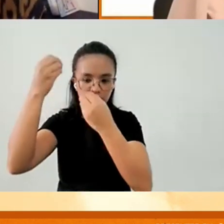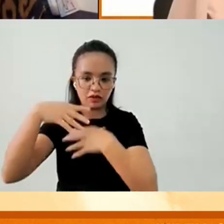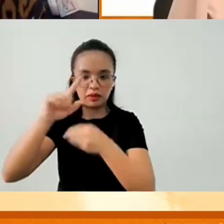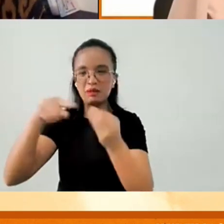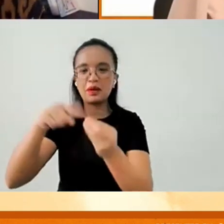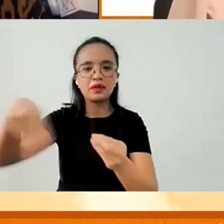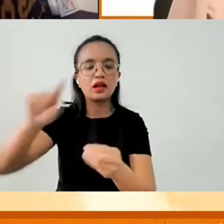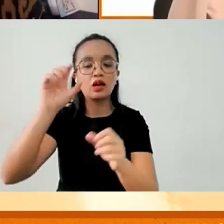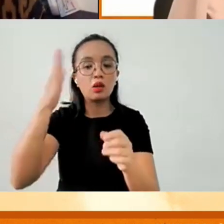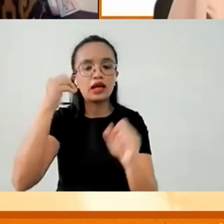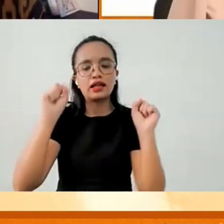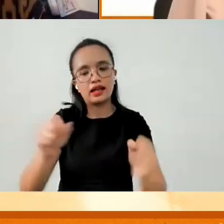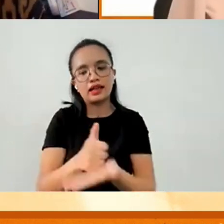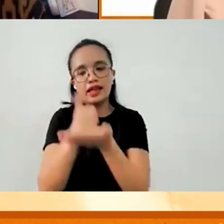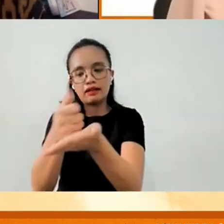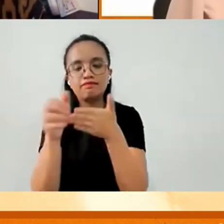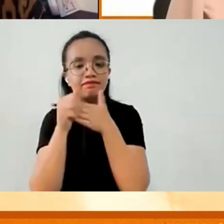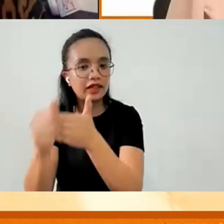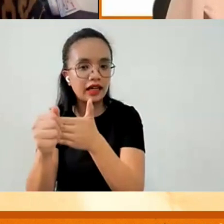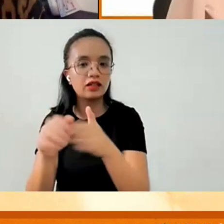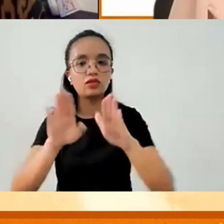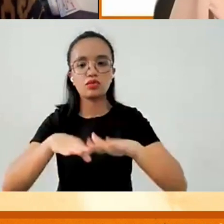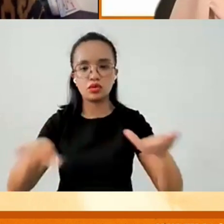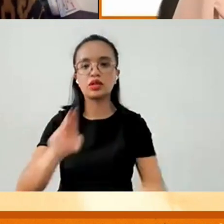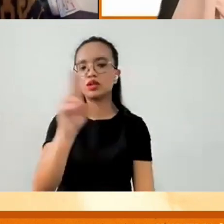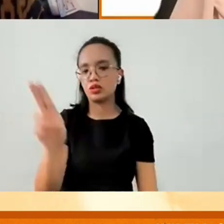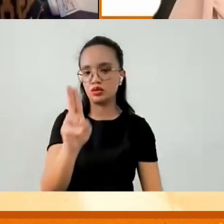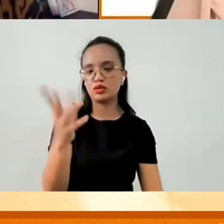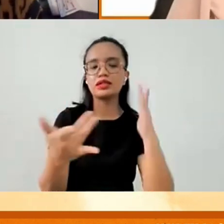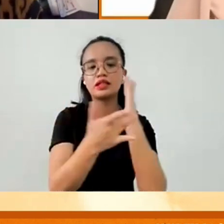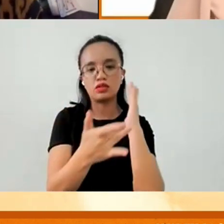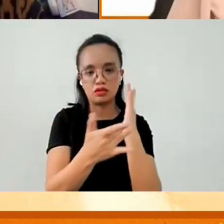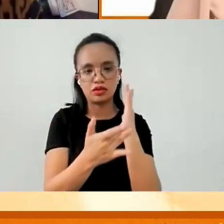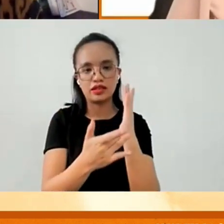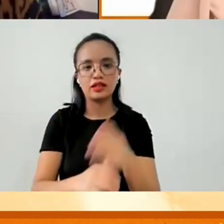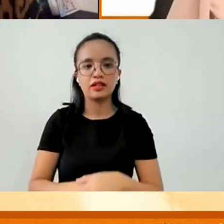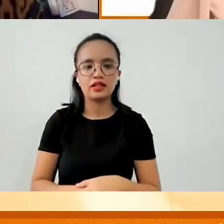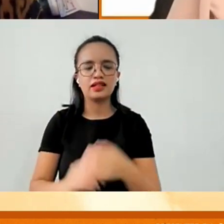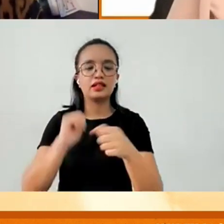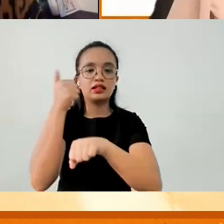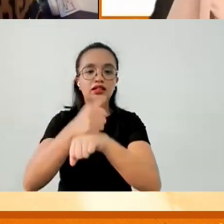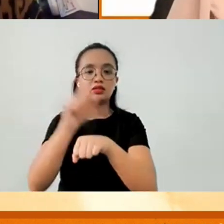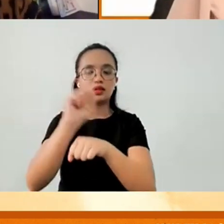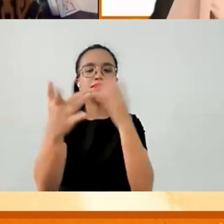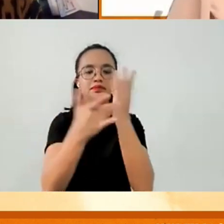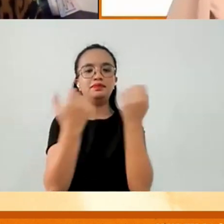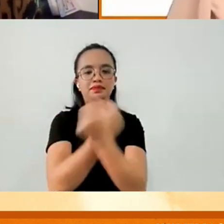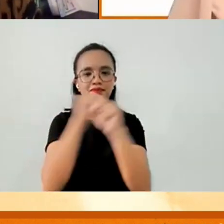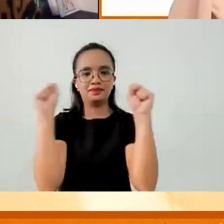our children in the use of the technology and establish what I call digital safety.